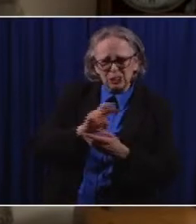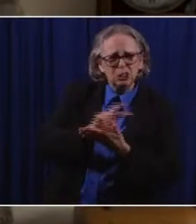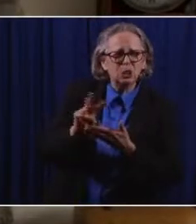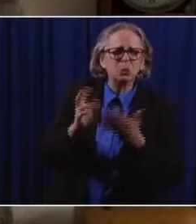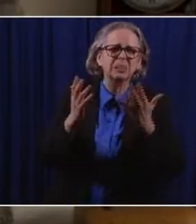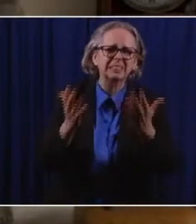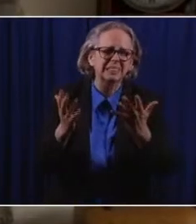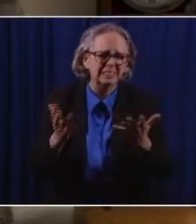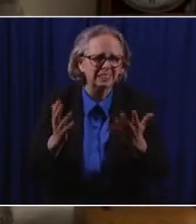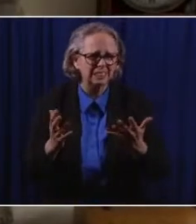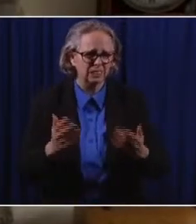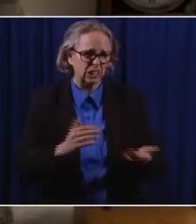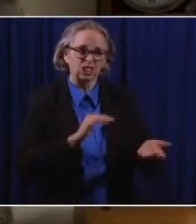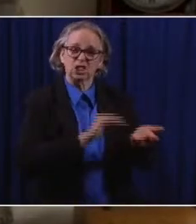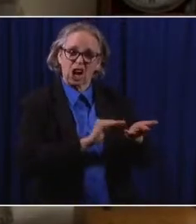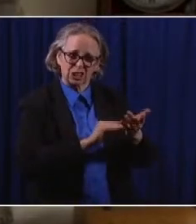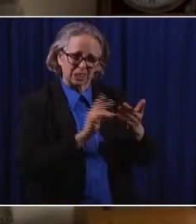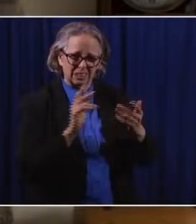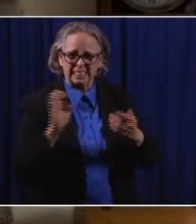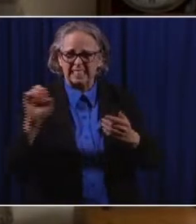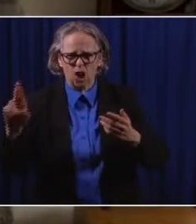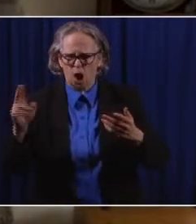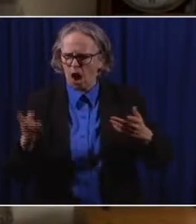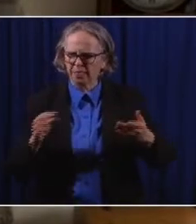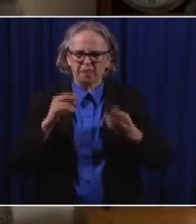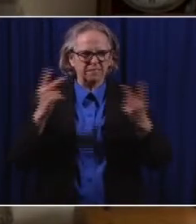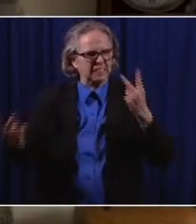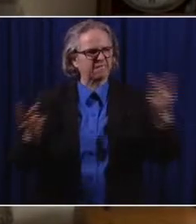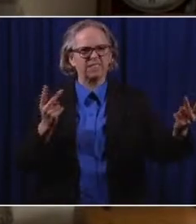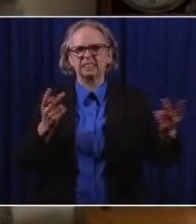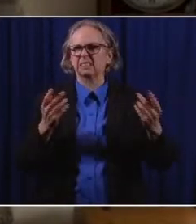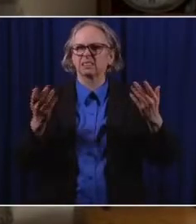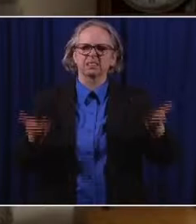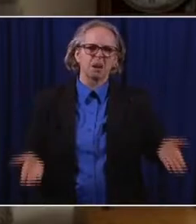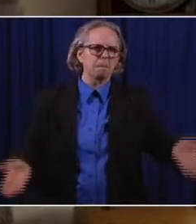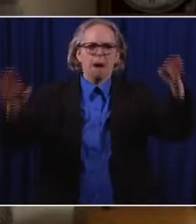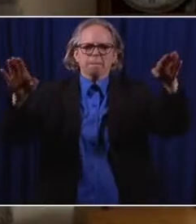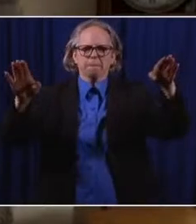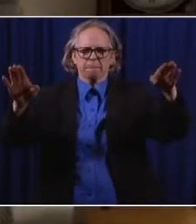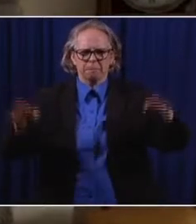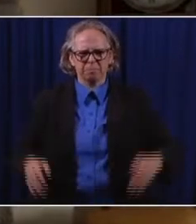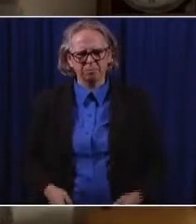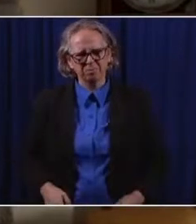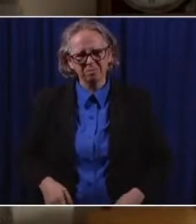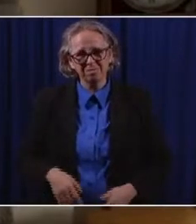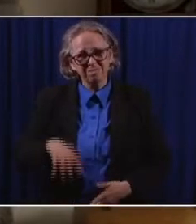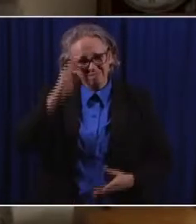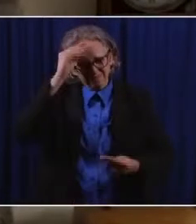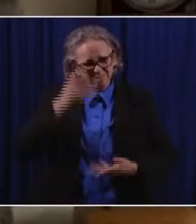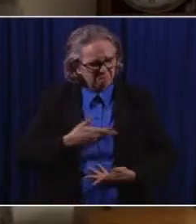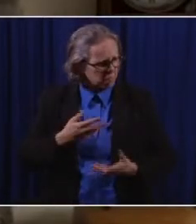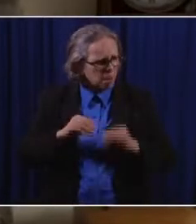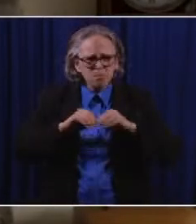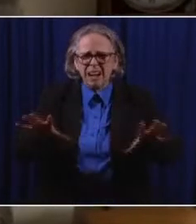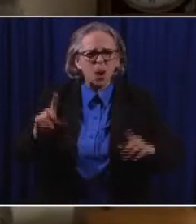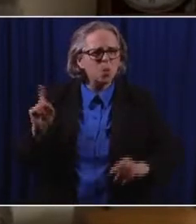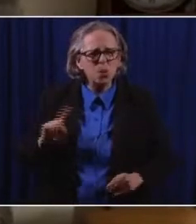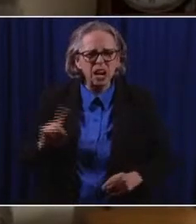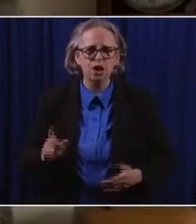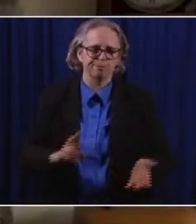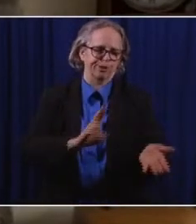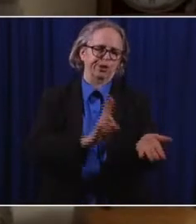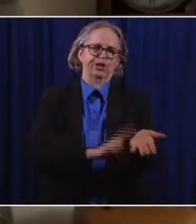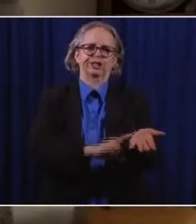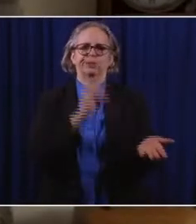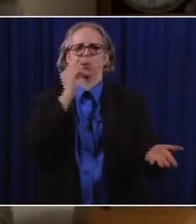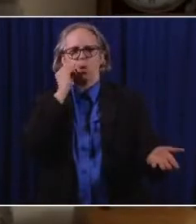and emergency department visits. Local health department officials in Claremont County reporting outbreaks at a long-term care facility and